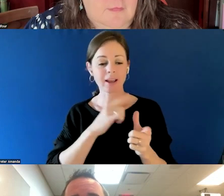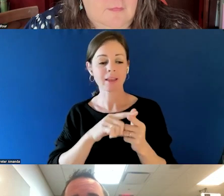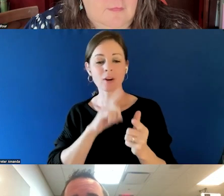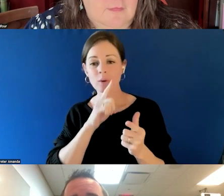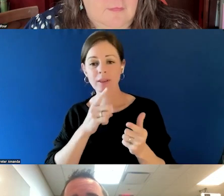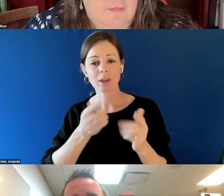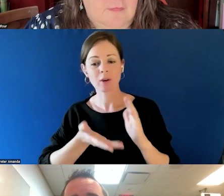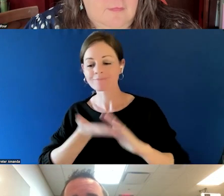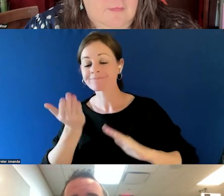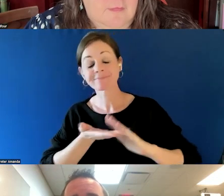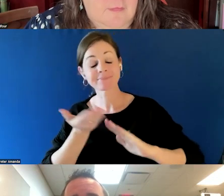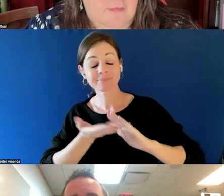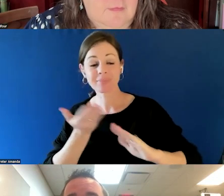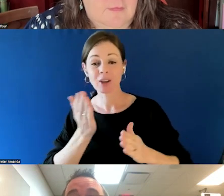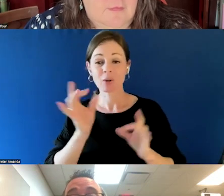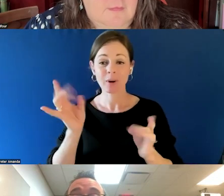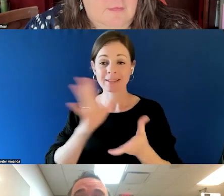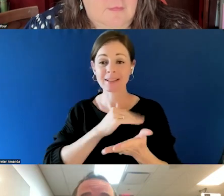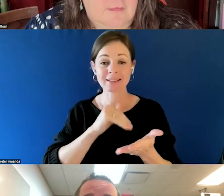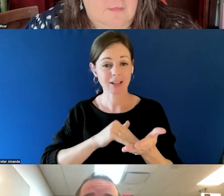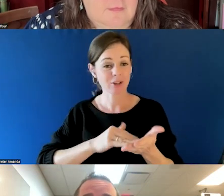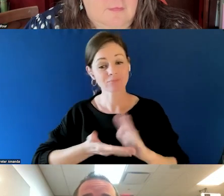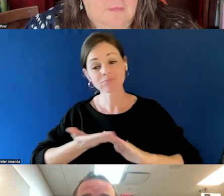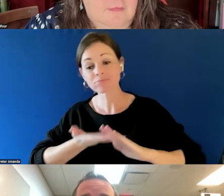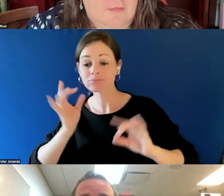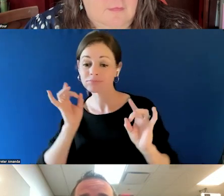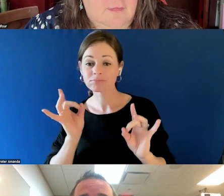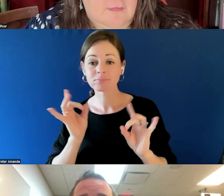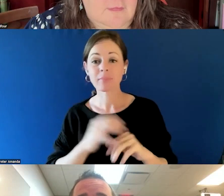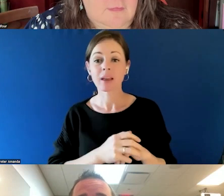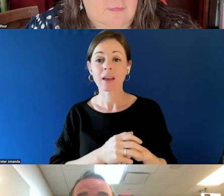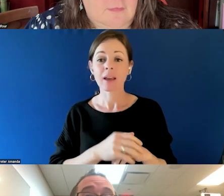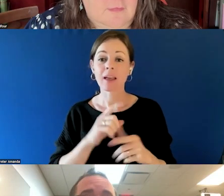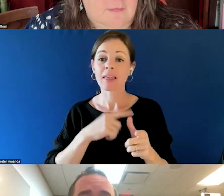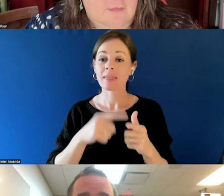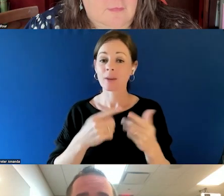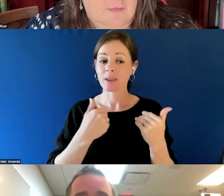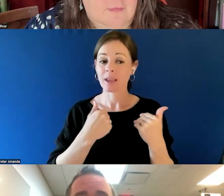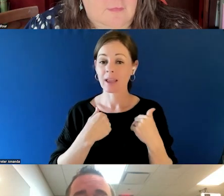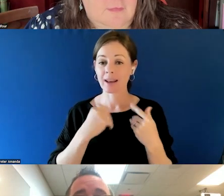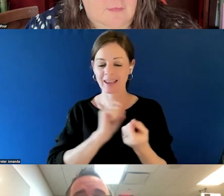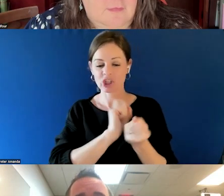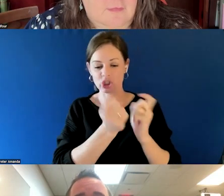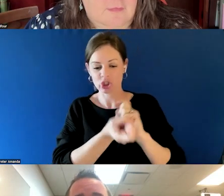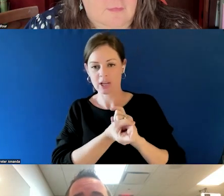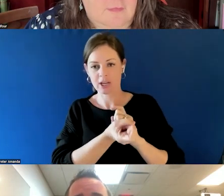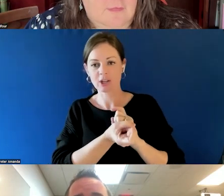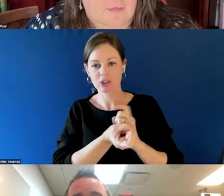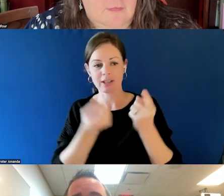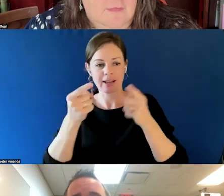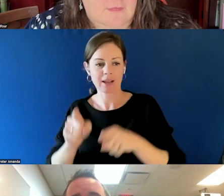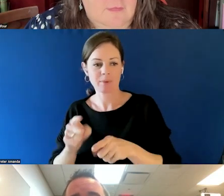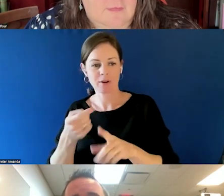that really had come online right around that same time. And then we had a change agent chief that came in, right,